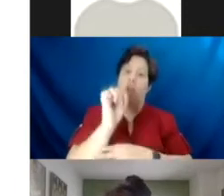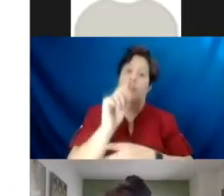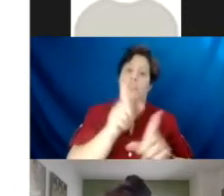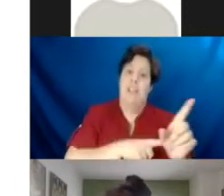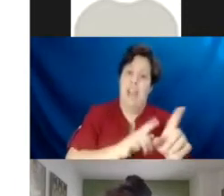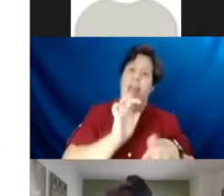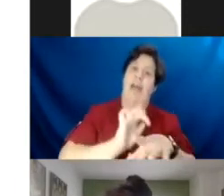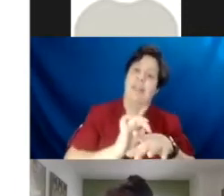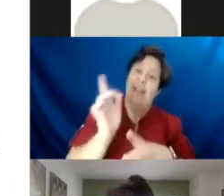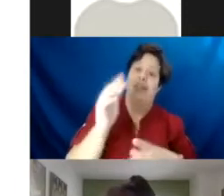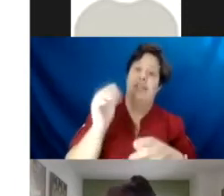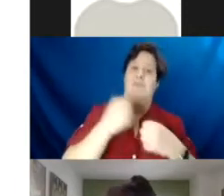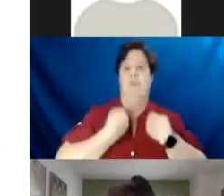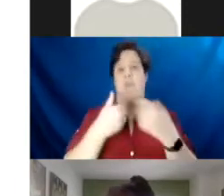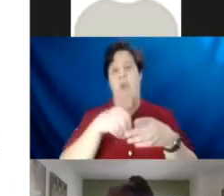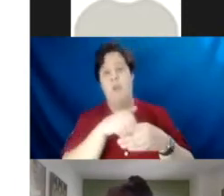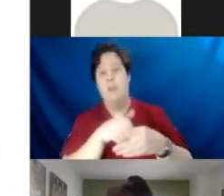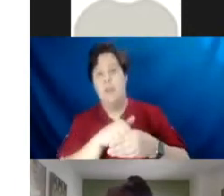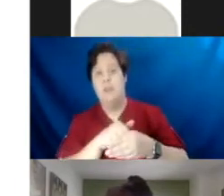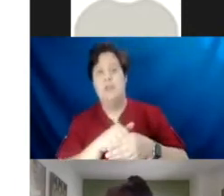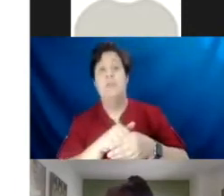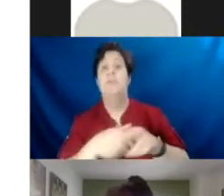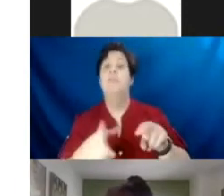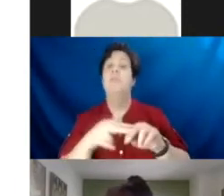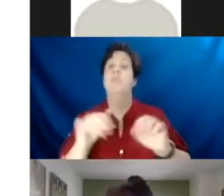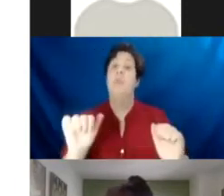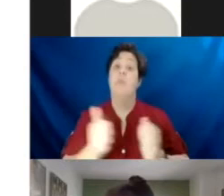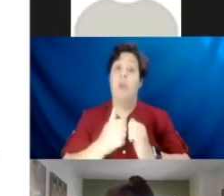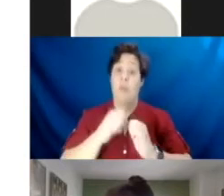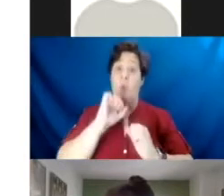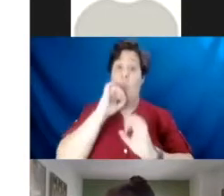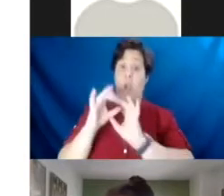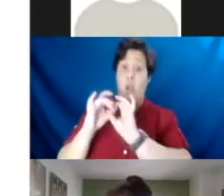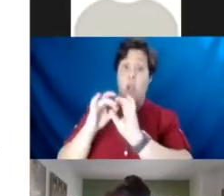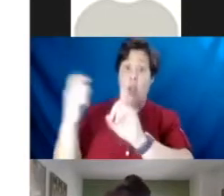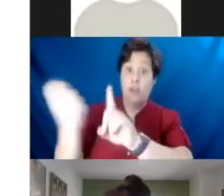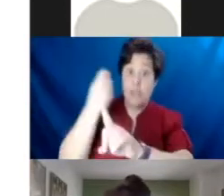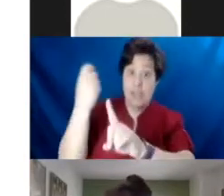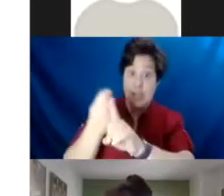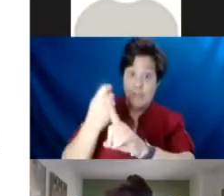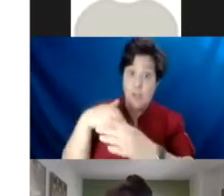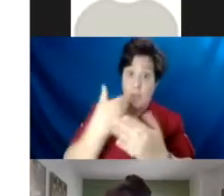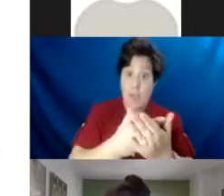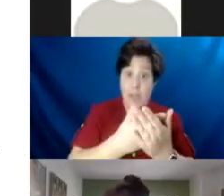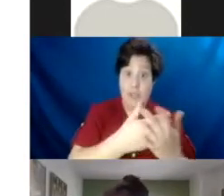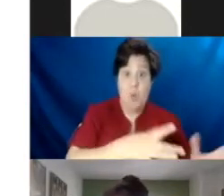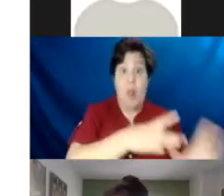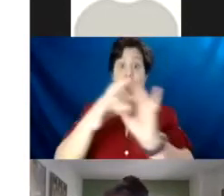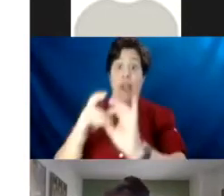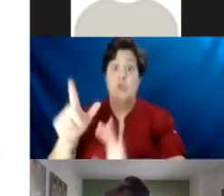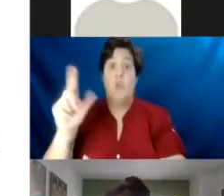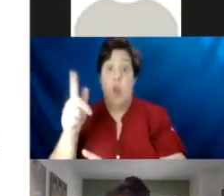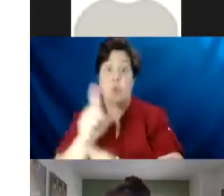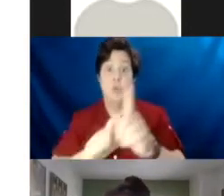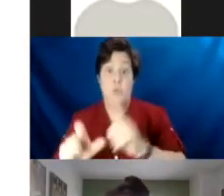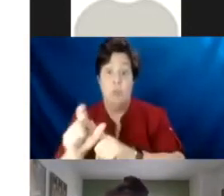the context. Where appropriate, we will work with the successful bids to link them with our Lewisham communities.